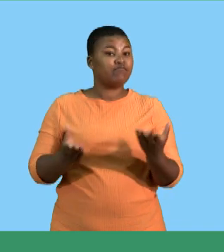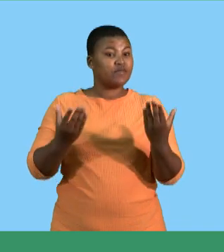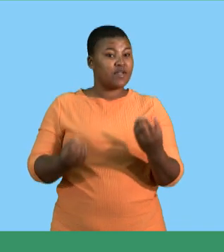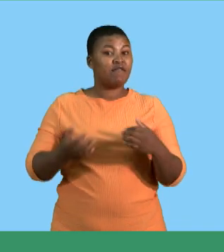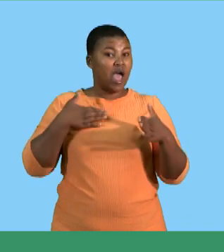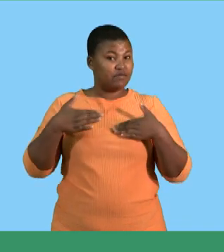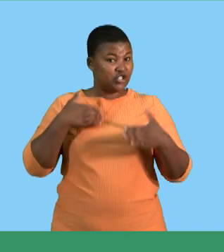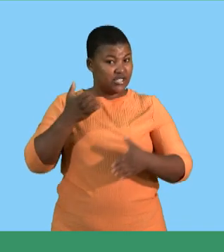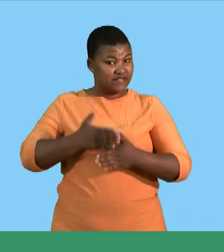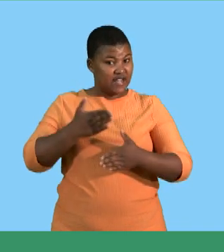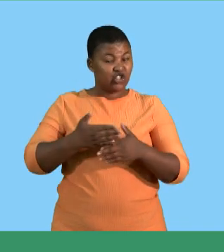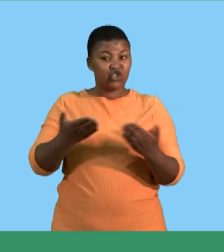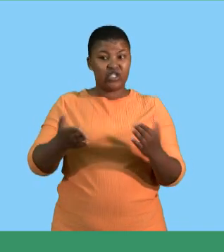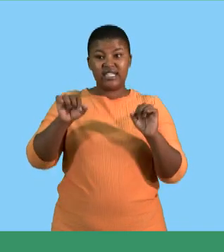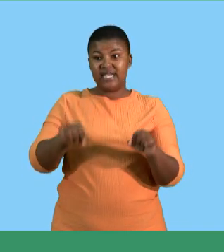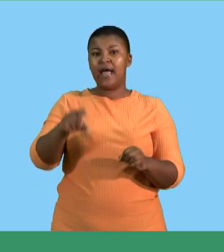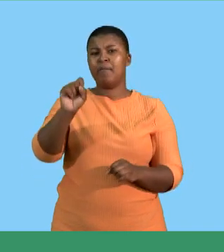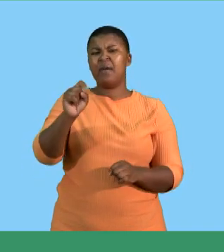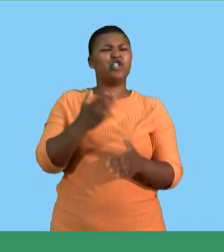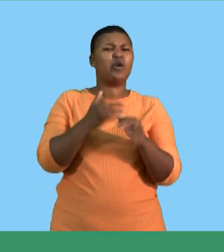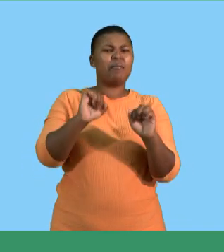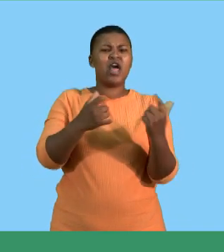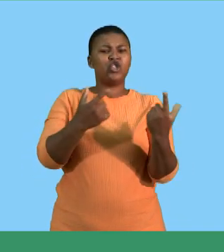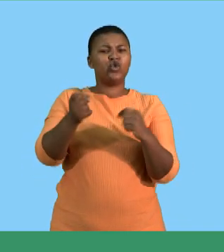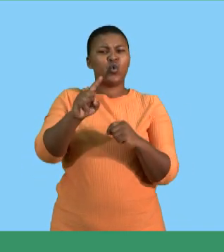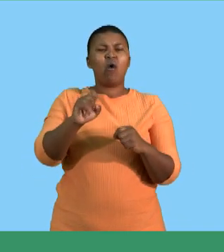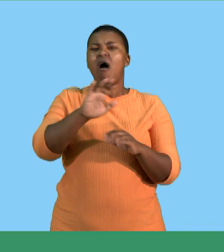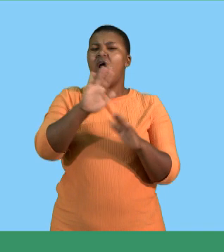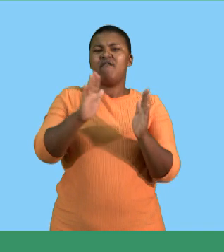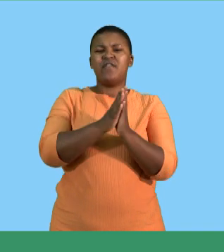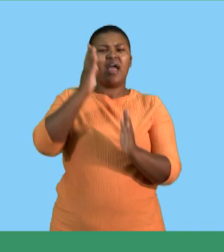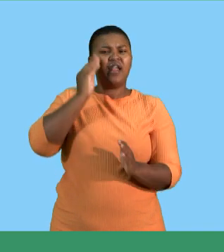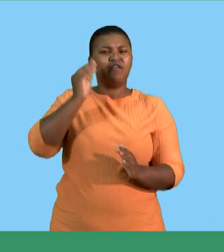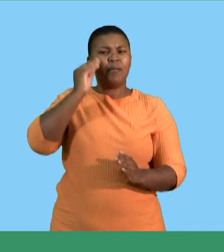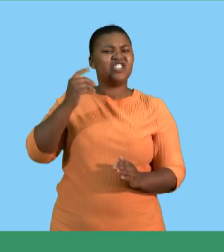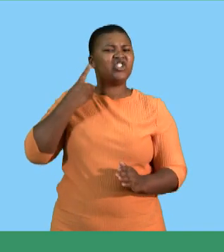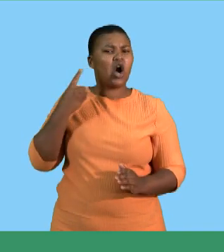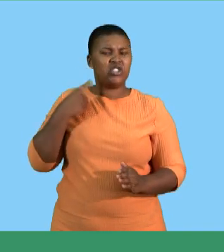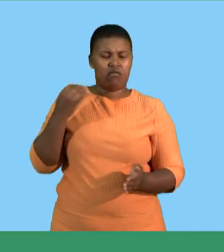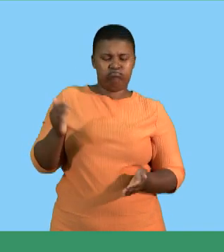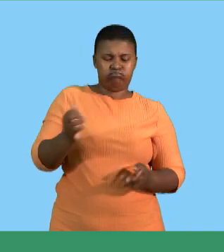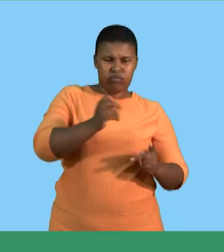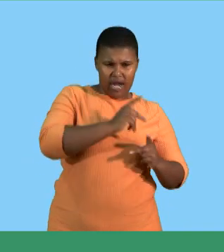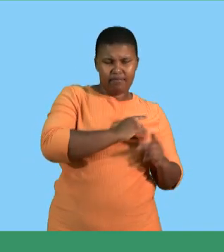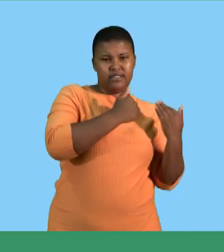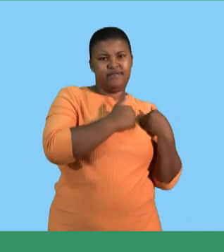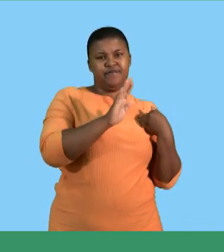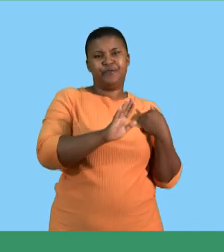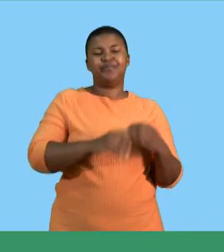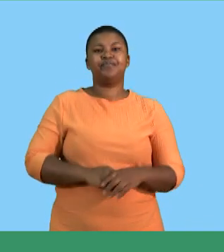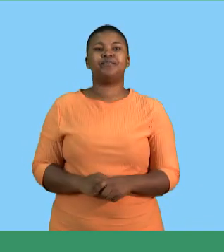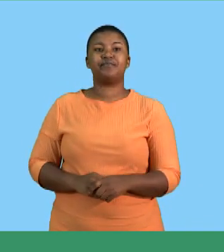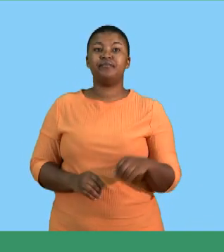So there we go. Administration function, of course, their job is to store all data and information in the